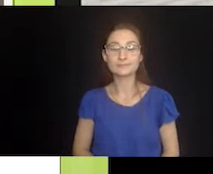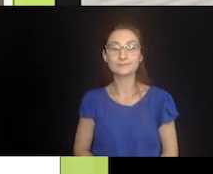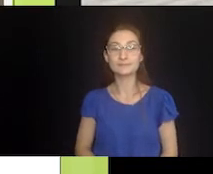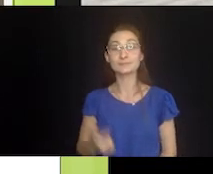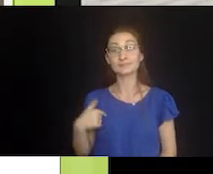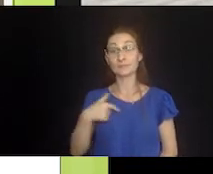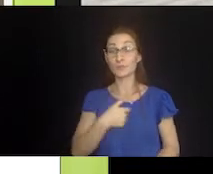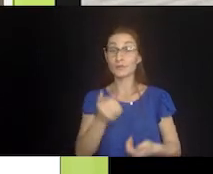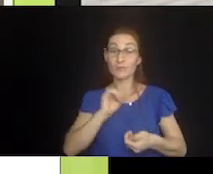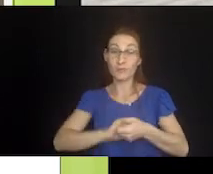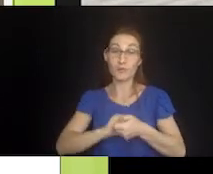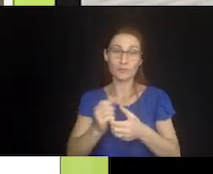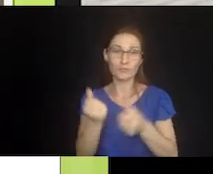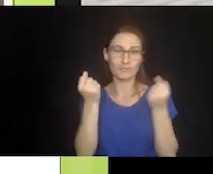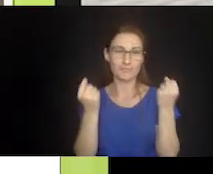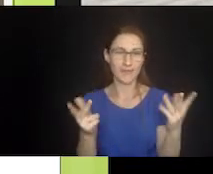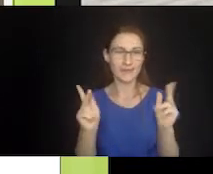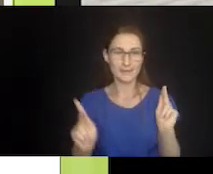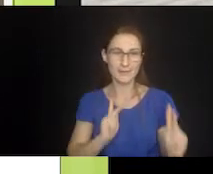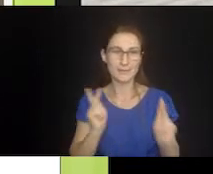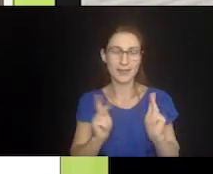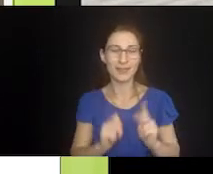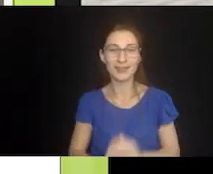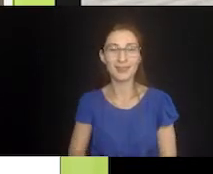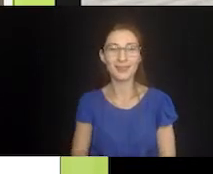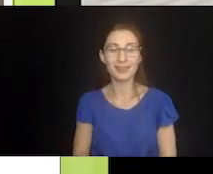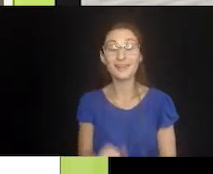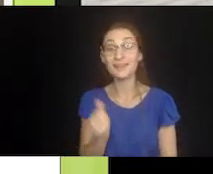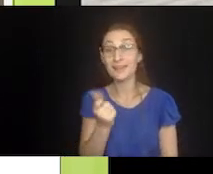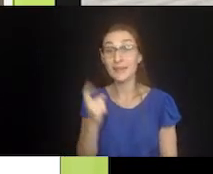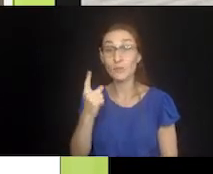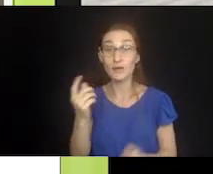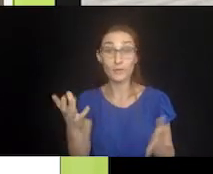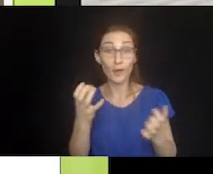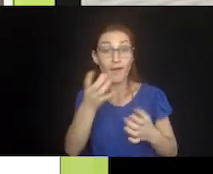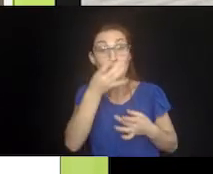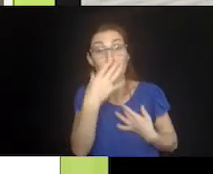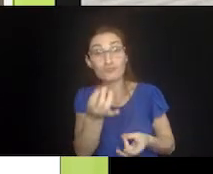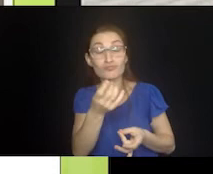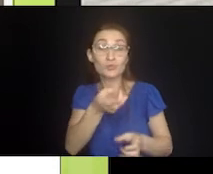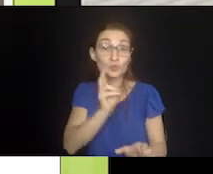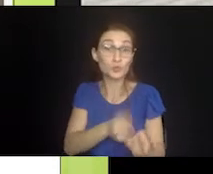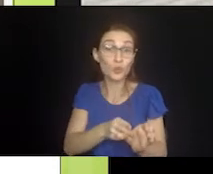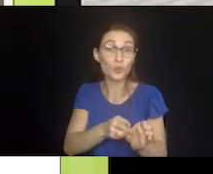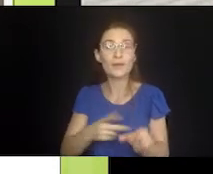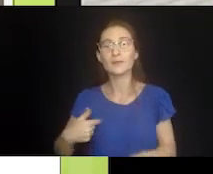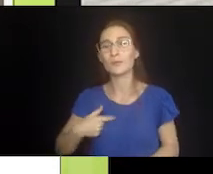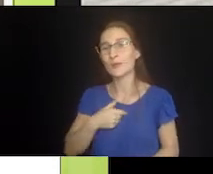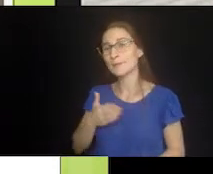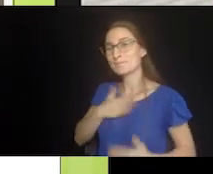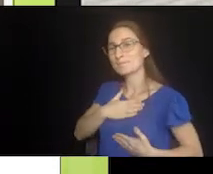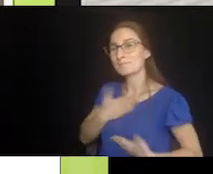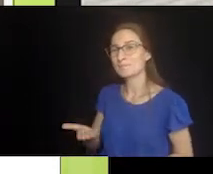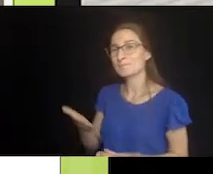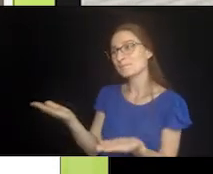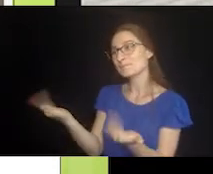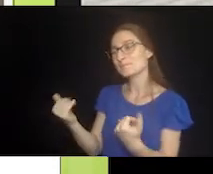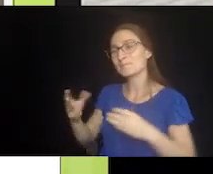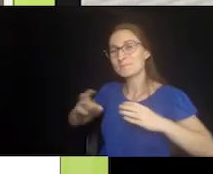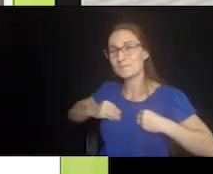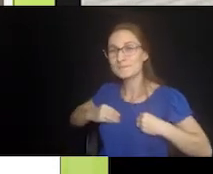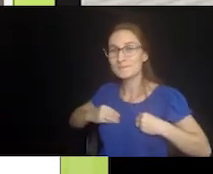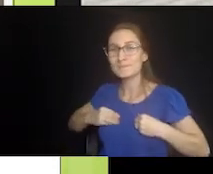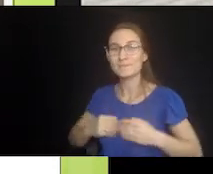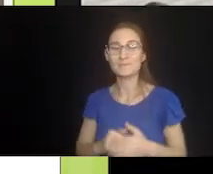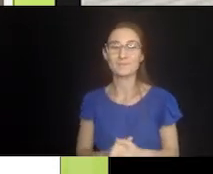with. We partner with a lot of people. Anyone that can join in on something that we are working